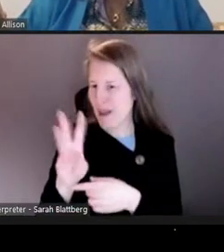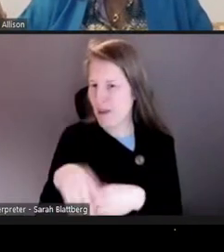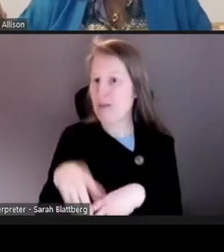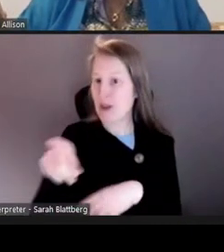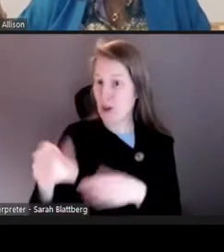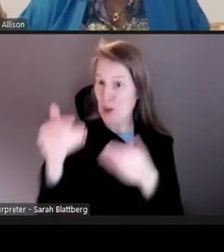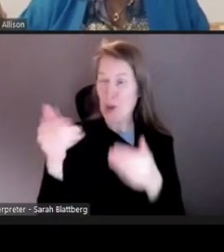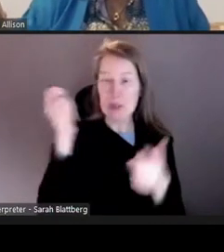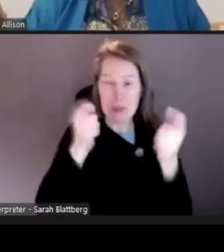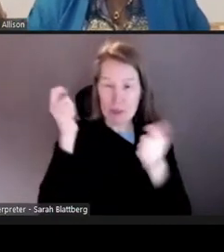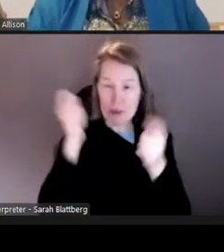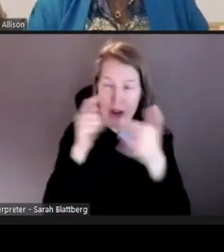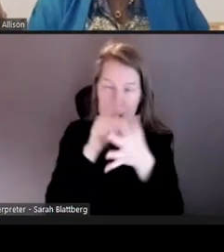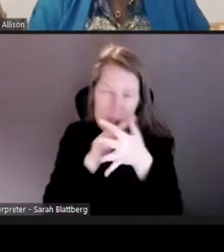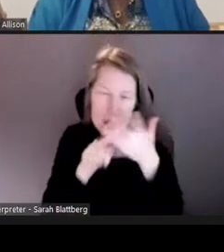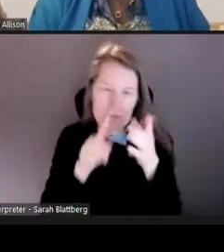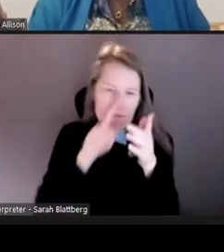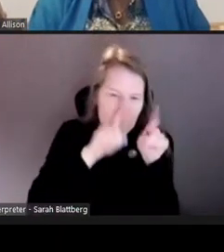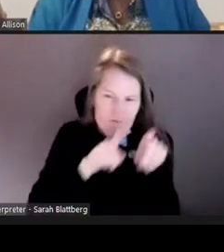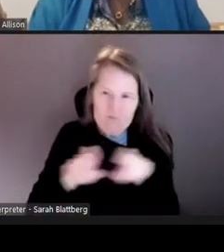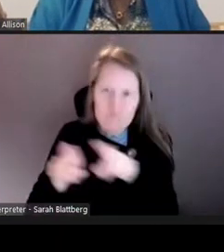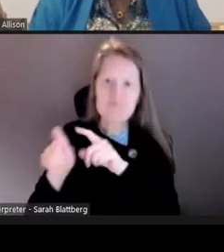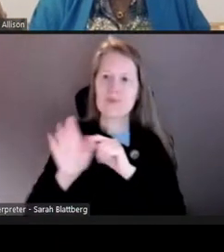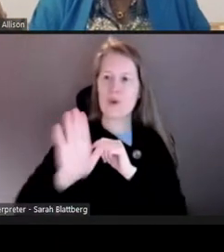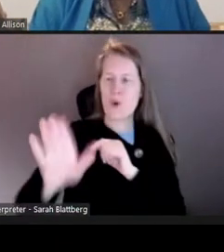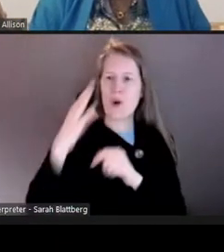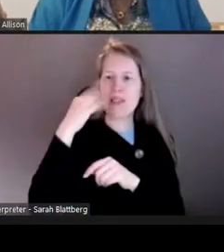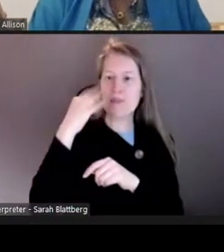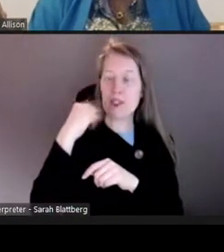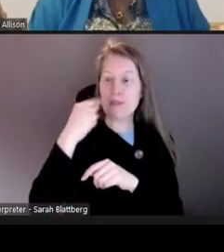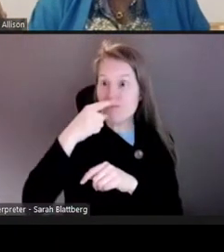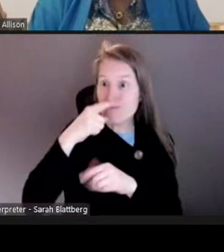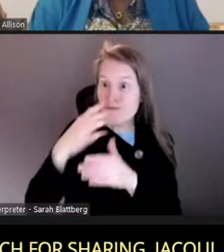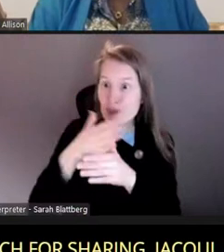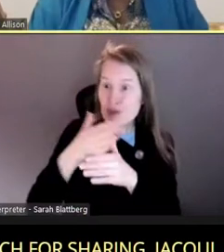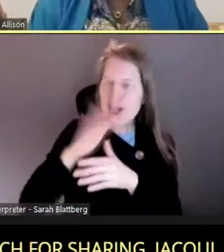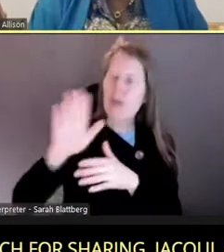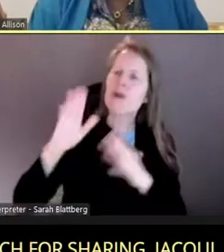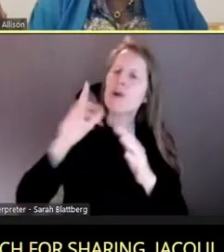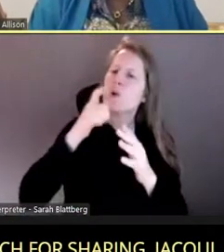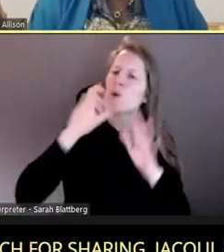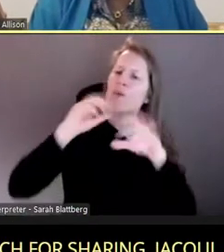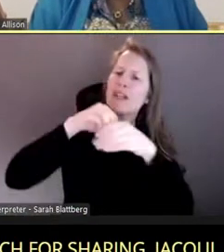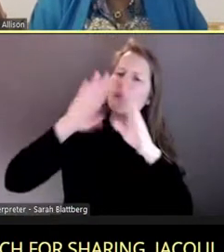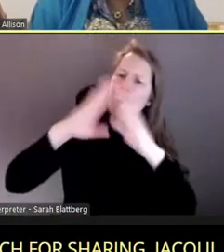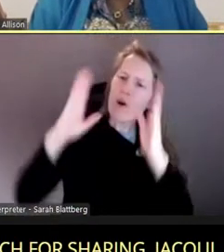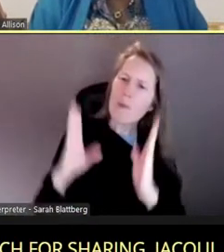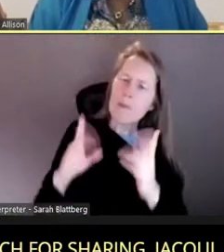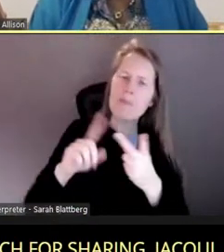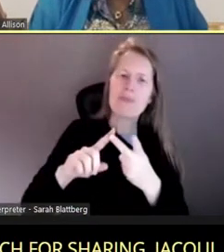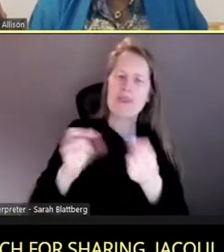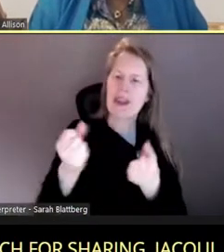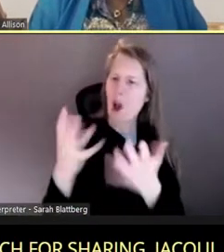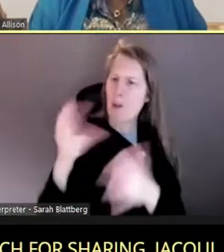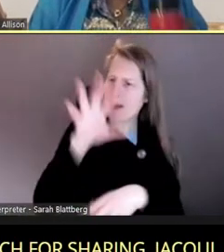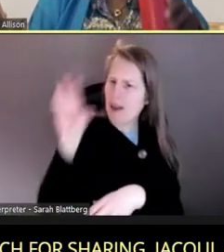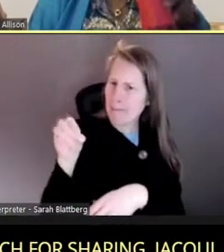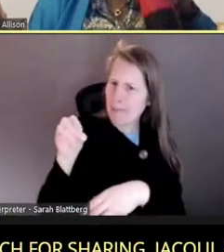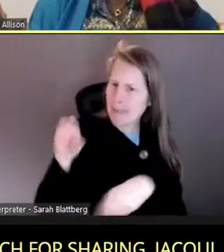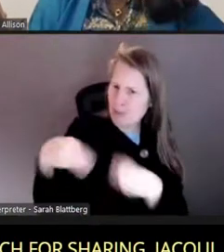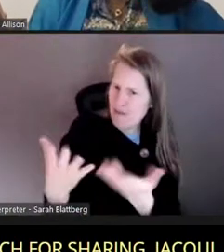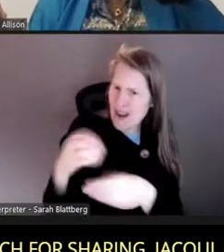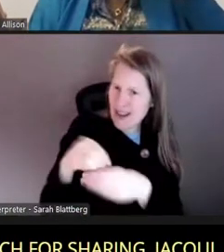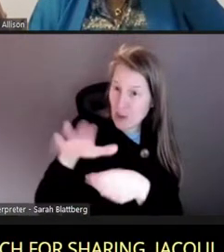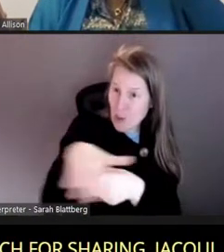to various different services. I'd love to hear about a little bit more about your household, how many providers are available in your area,